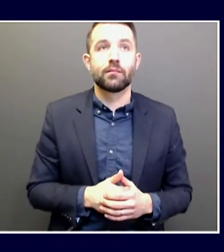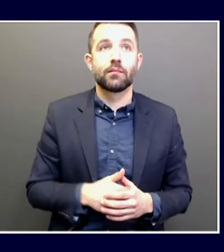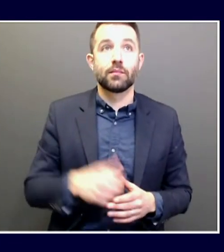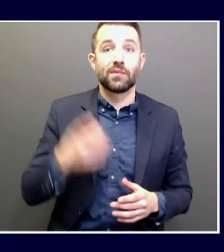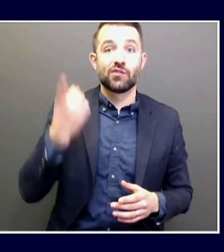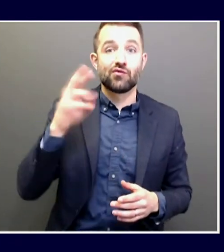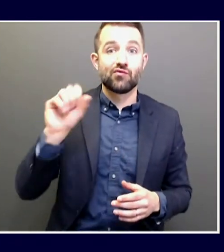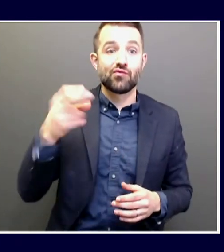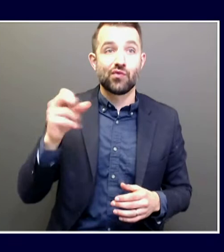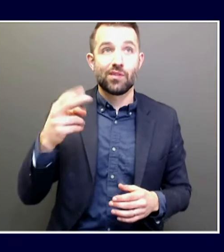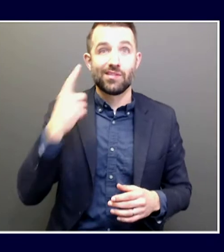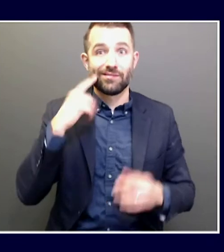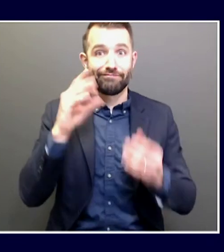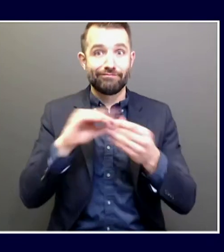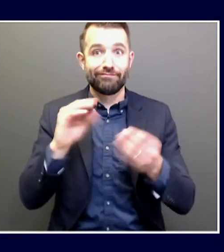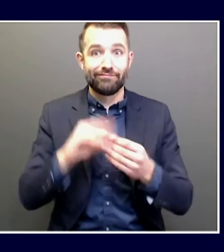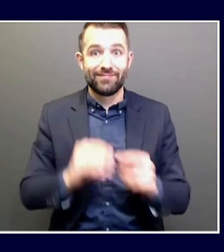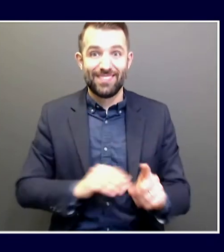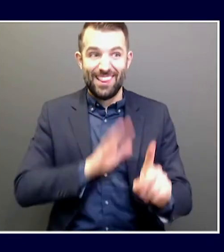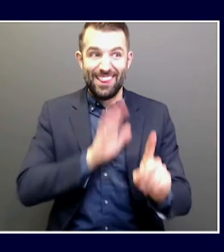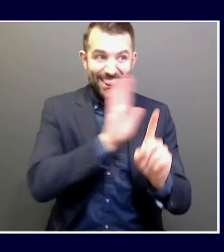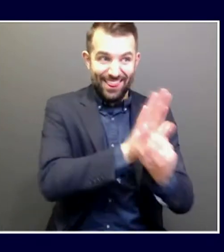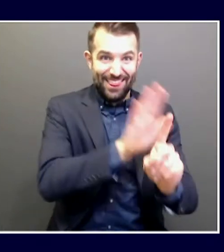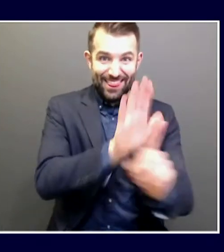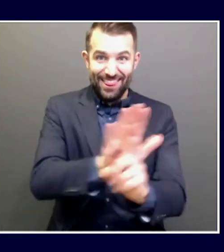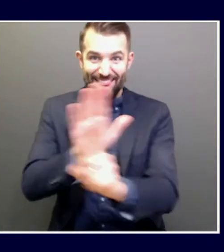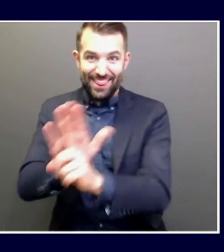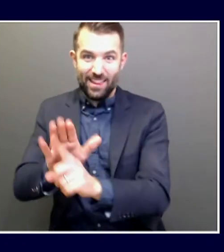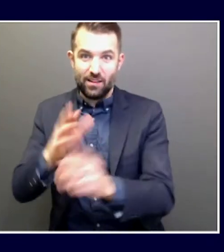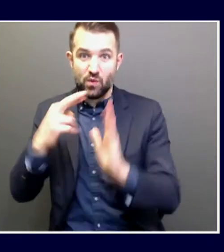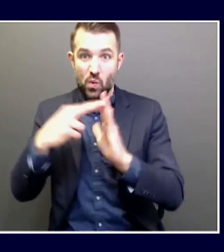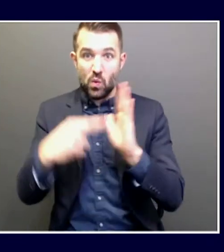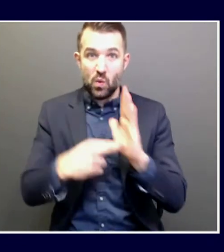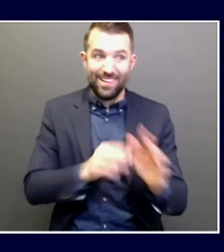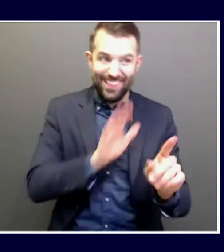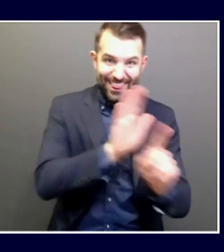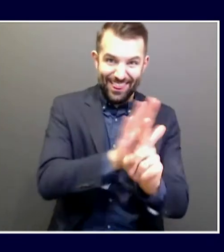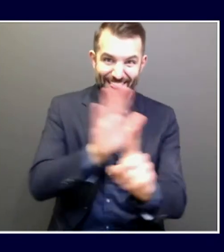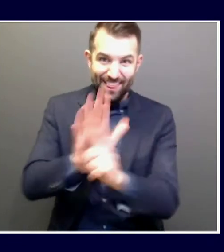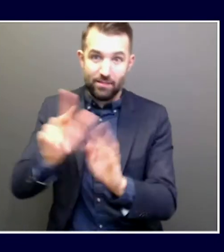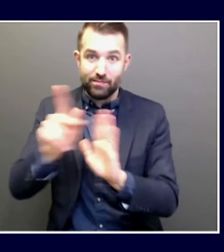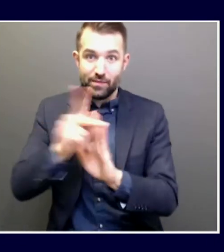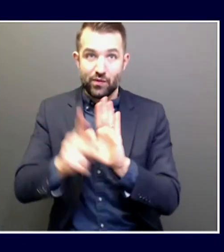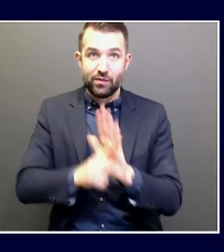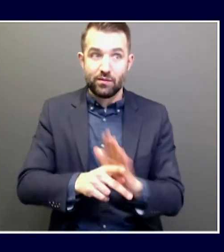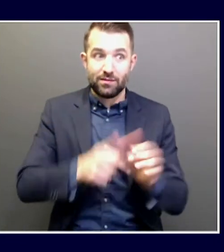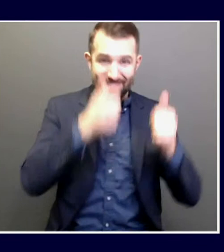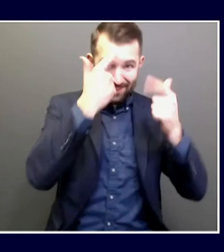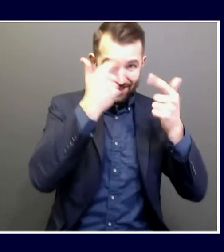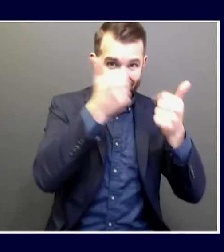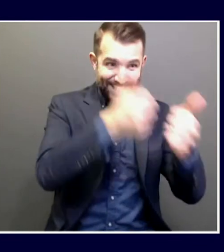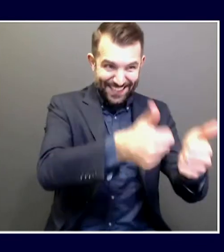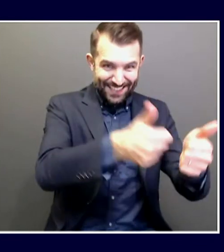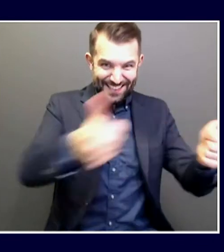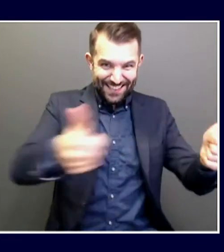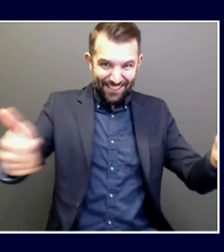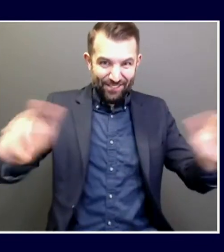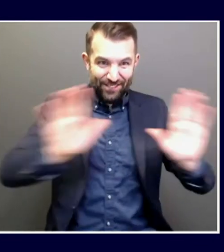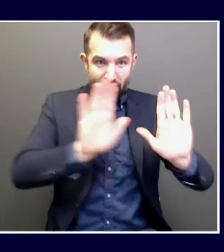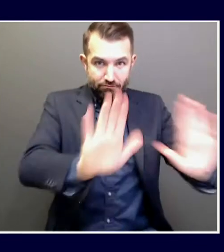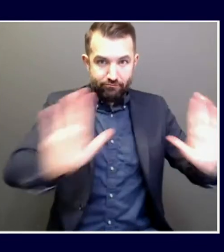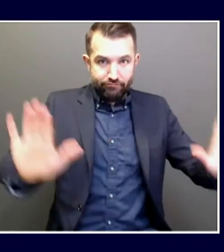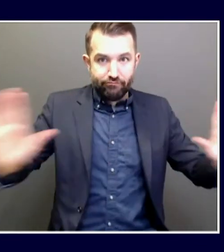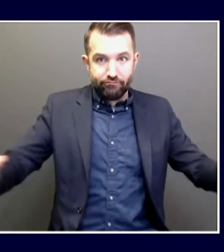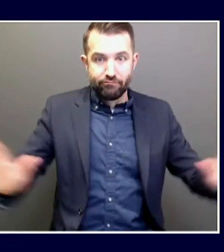self-executing guidance that the US CDC put out in recognition of the fact that Maine is not alone in having its hospitals and